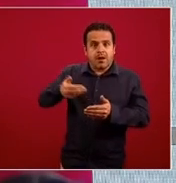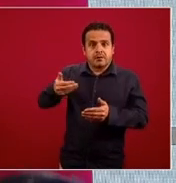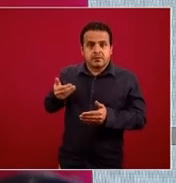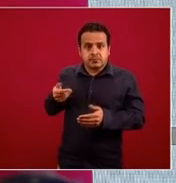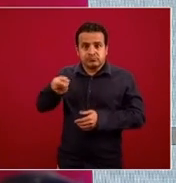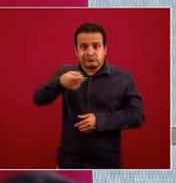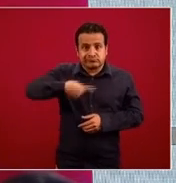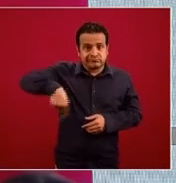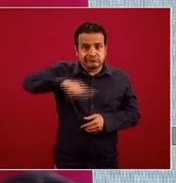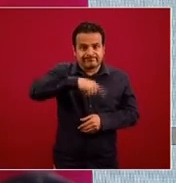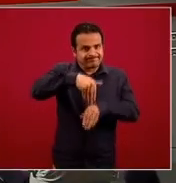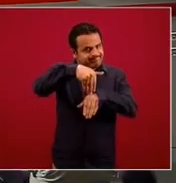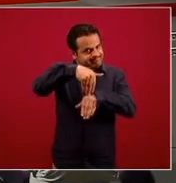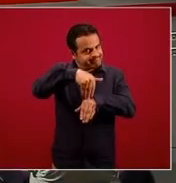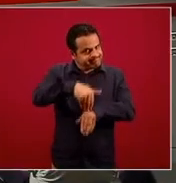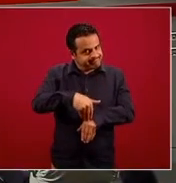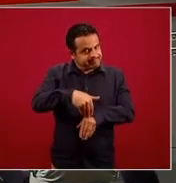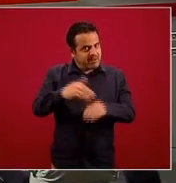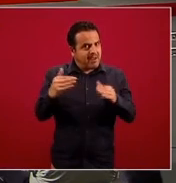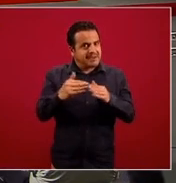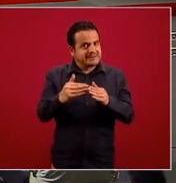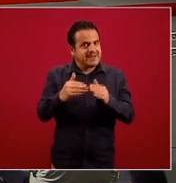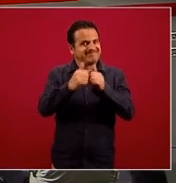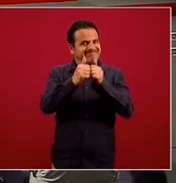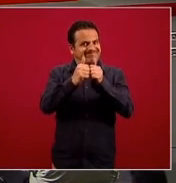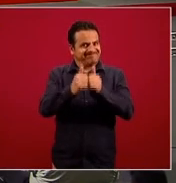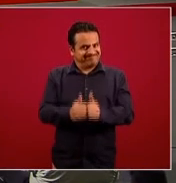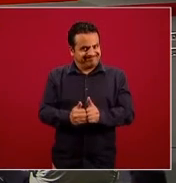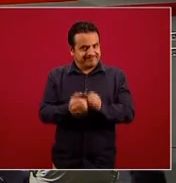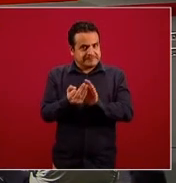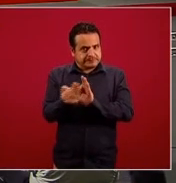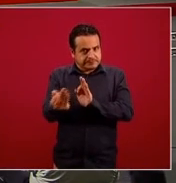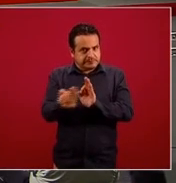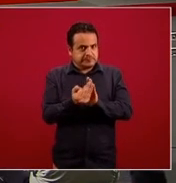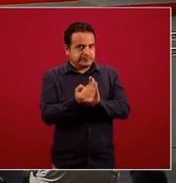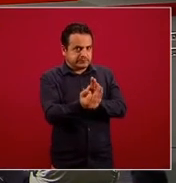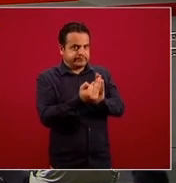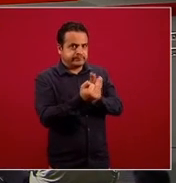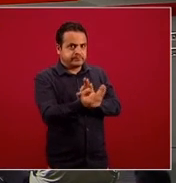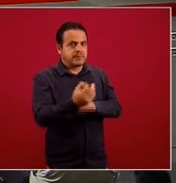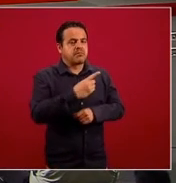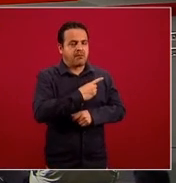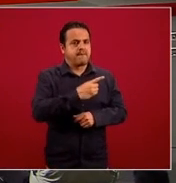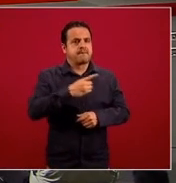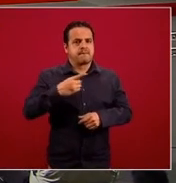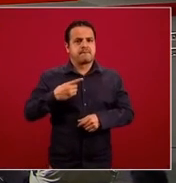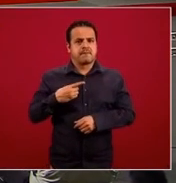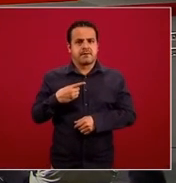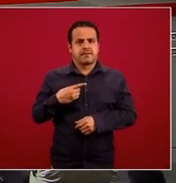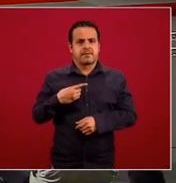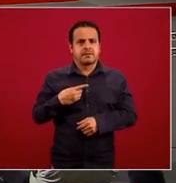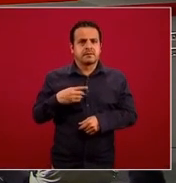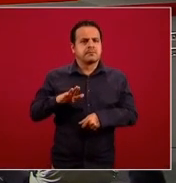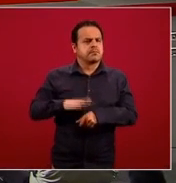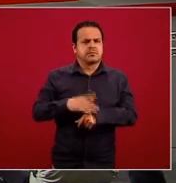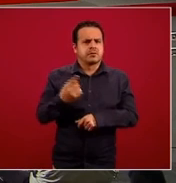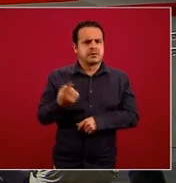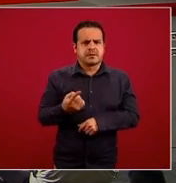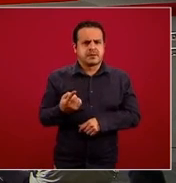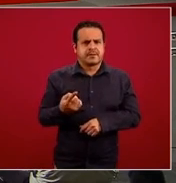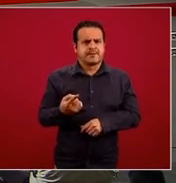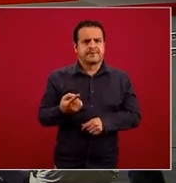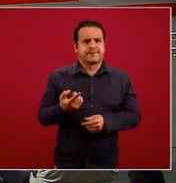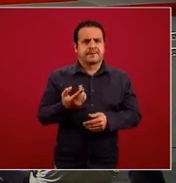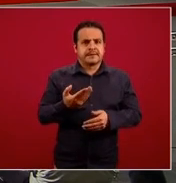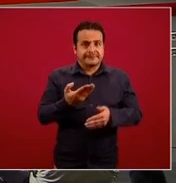in theory, or as a reference point, we will be coming back to school activities on June